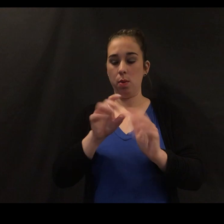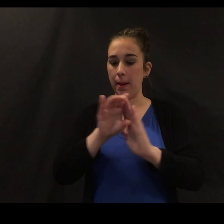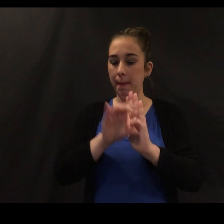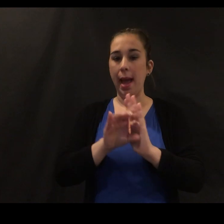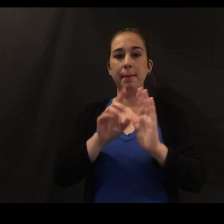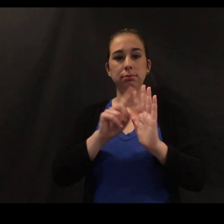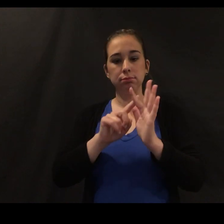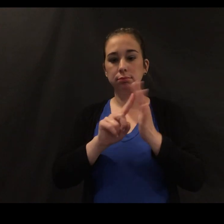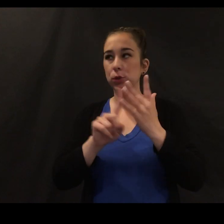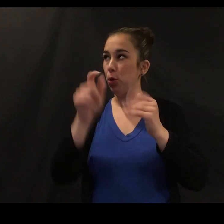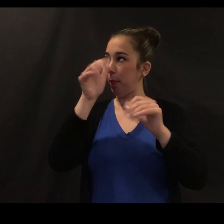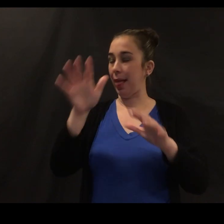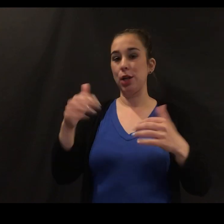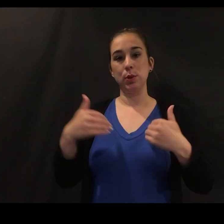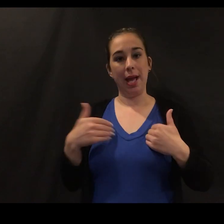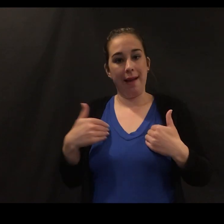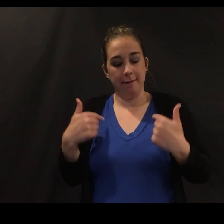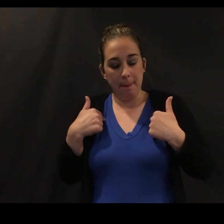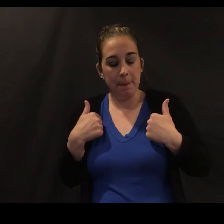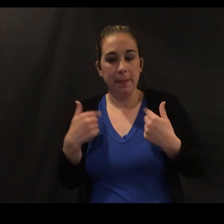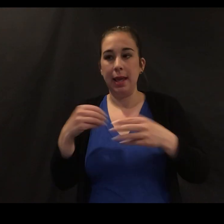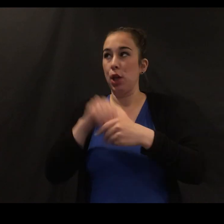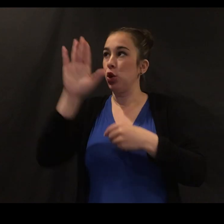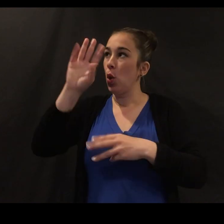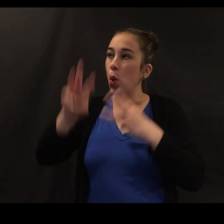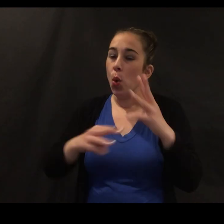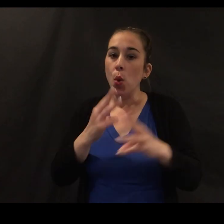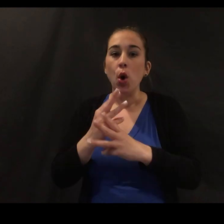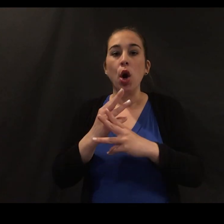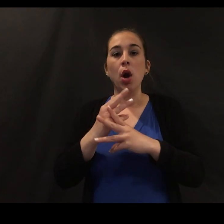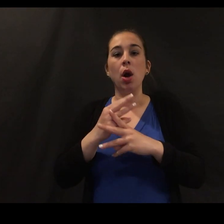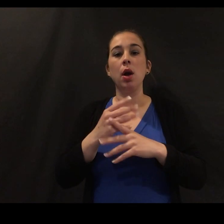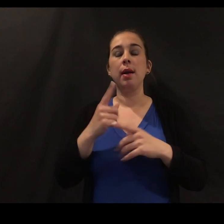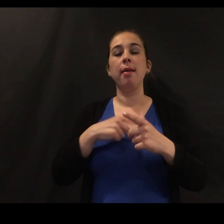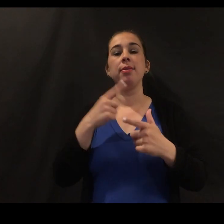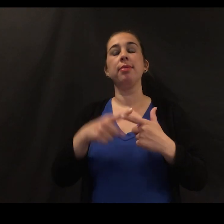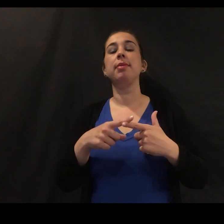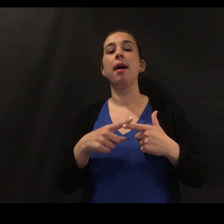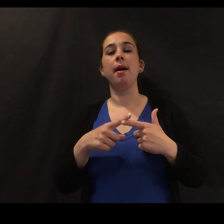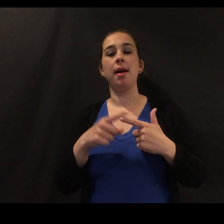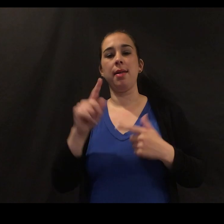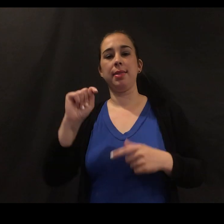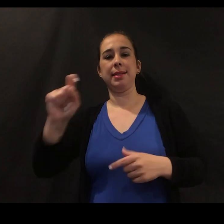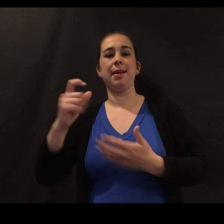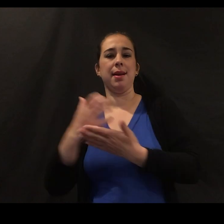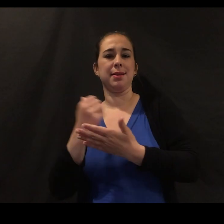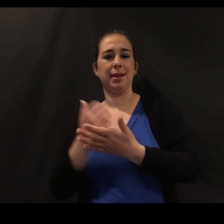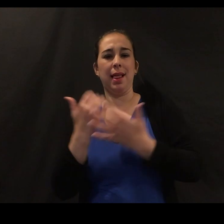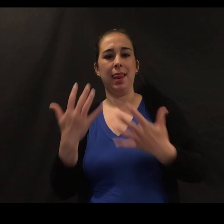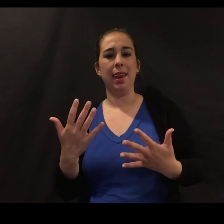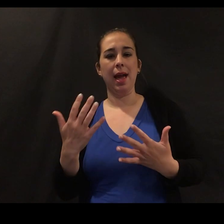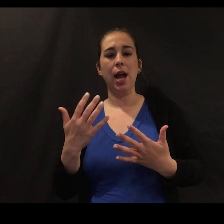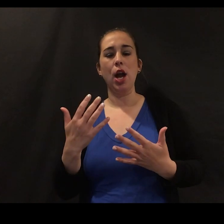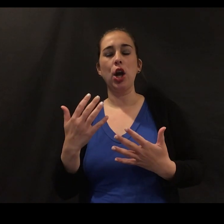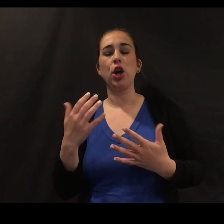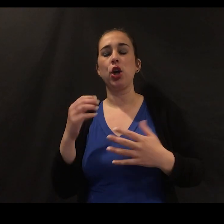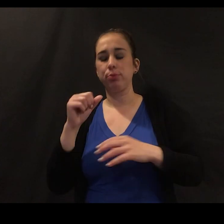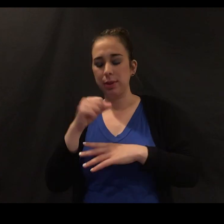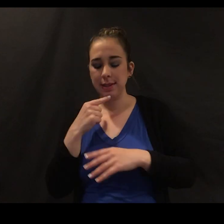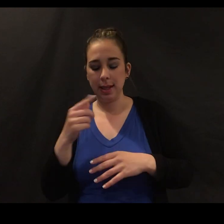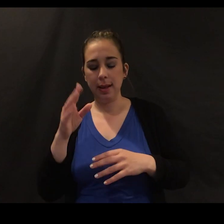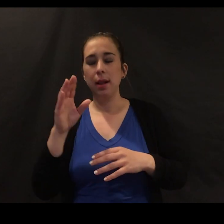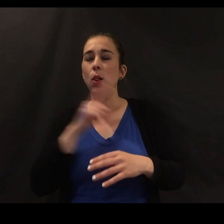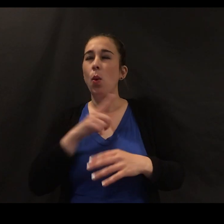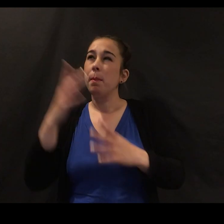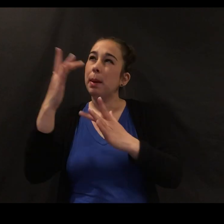God, in your world, God?" And then the tax collector just bowed his head and said, "Lord, be merciful to me, a sinner."